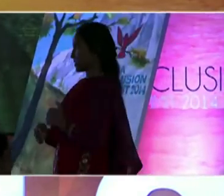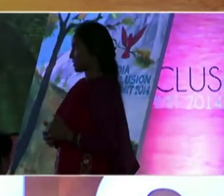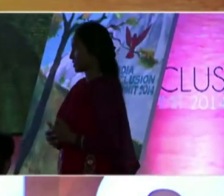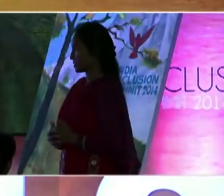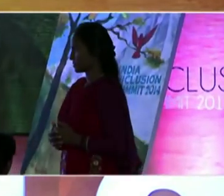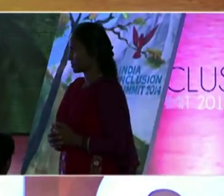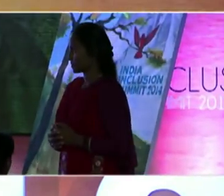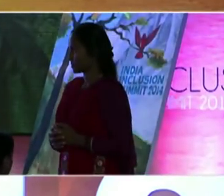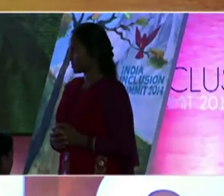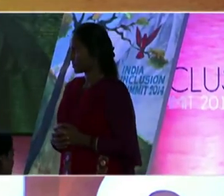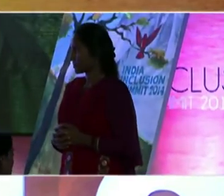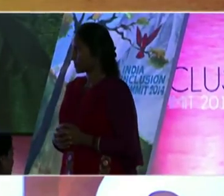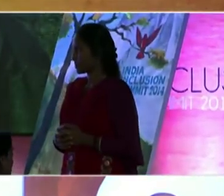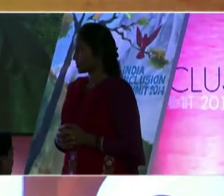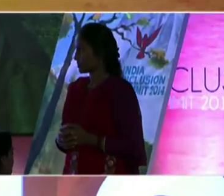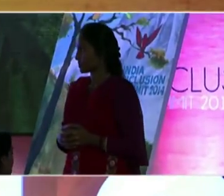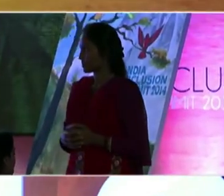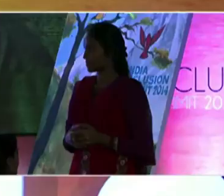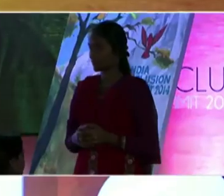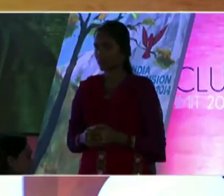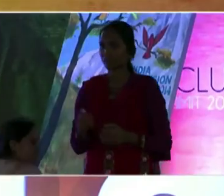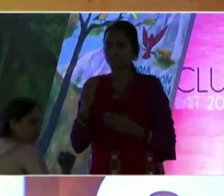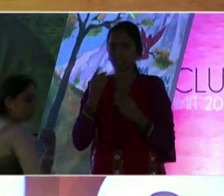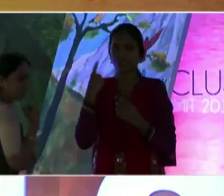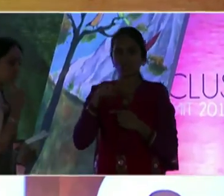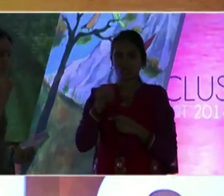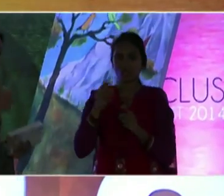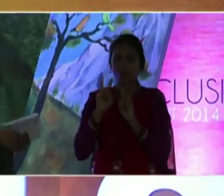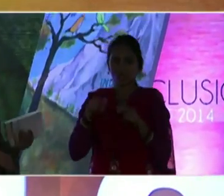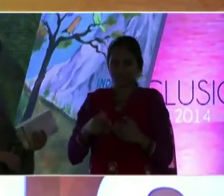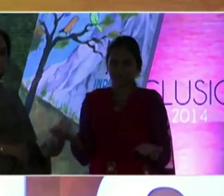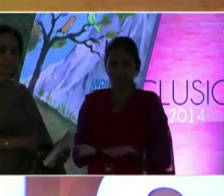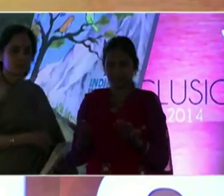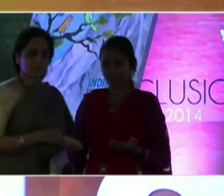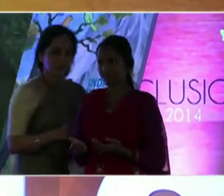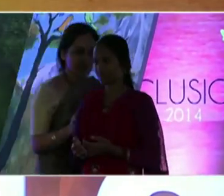this prestigious platform. And